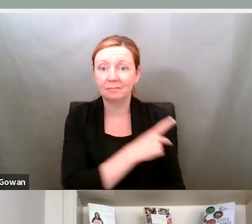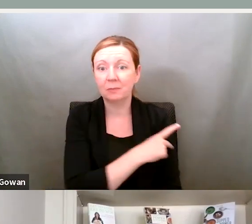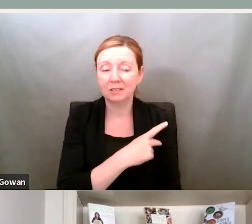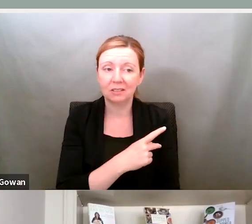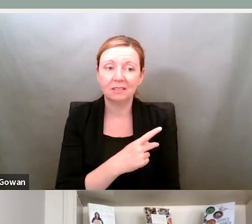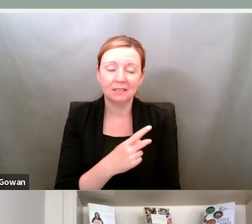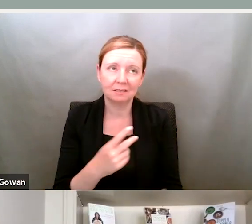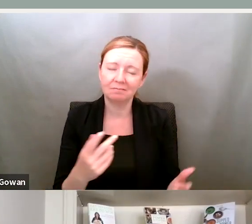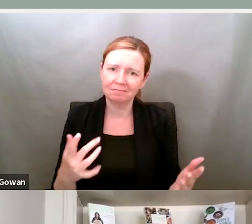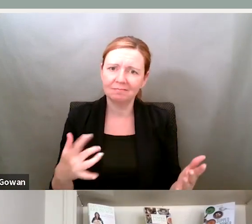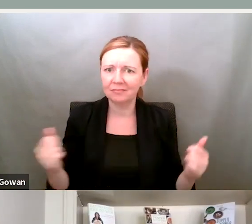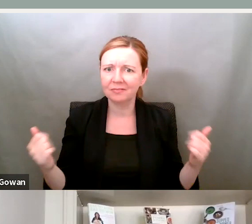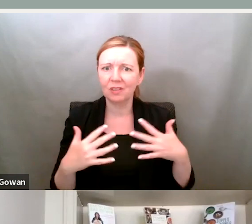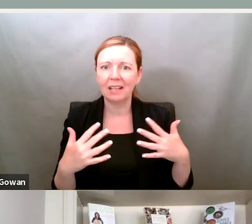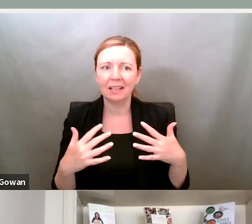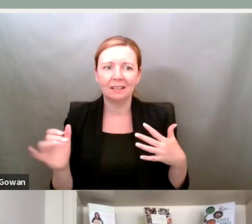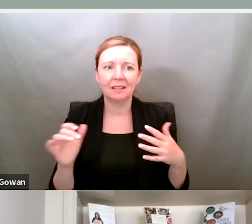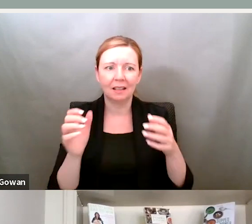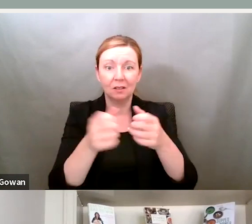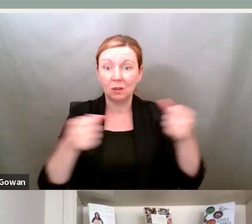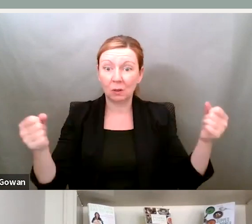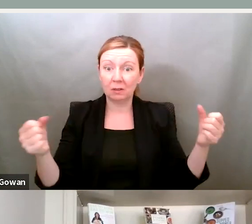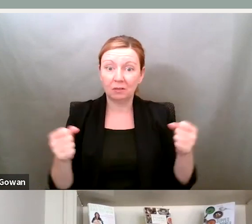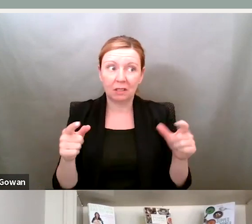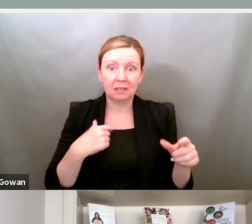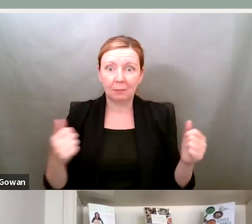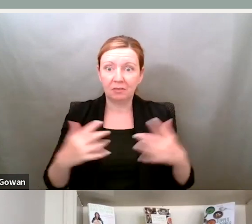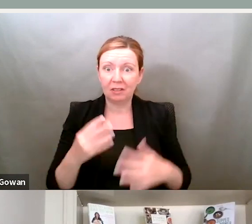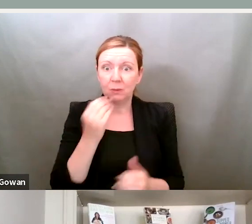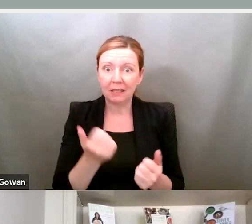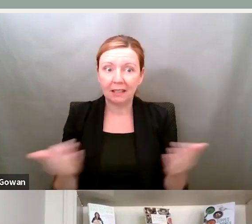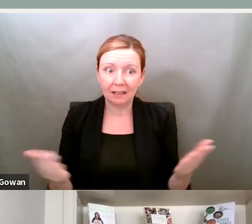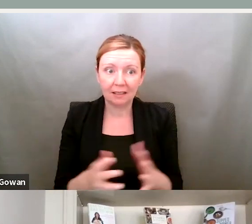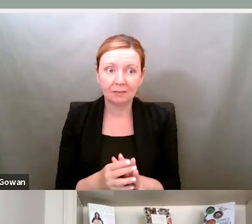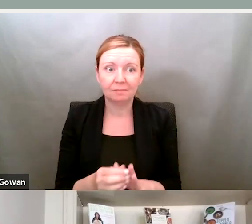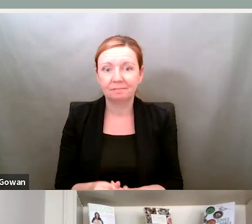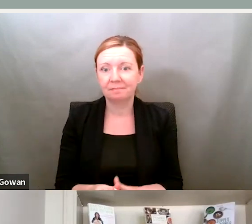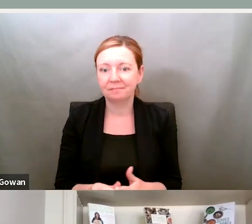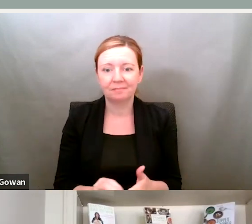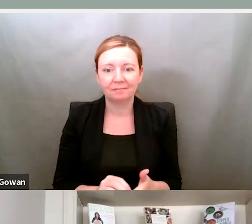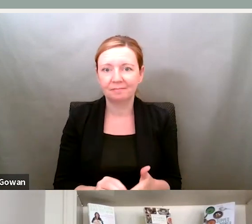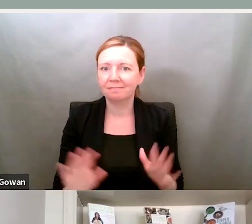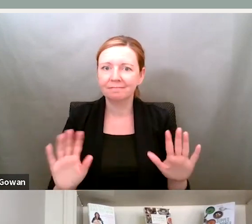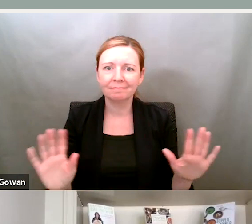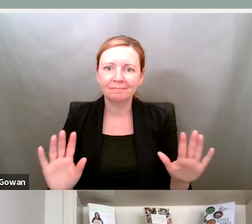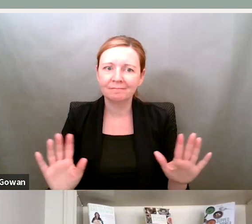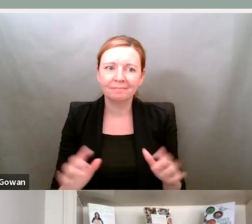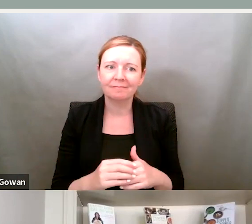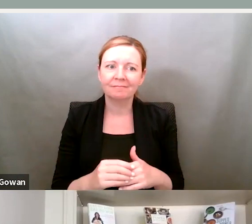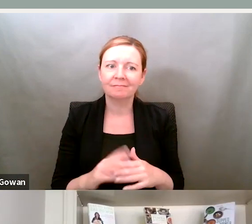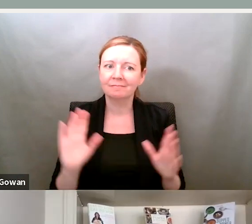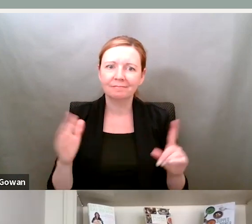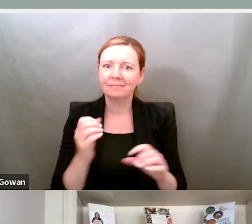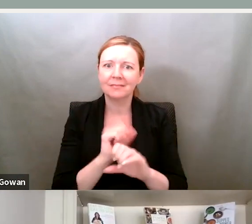me from a place of fear, like they open the fridge and they tell me, I'm just so scared to eat. And I kind of bring them into that